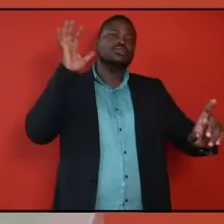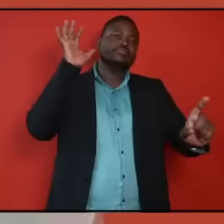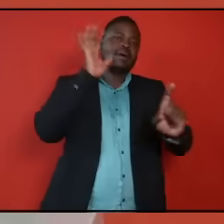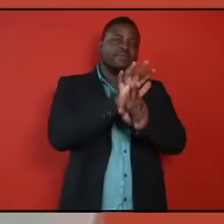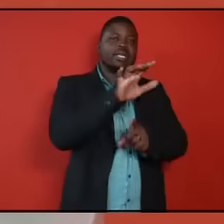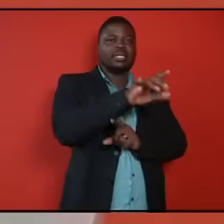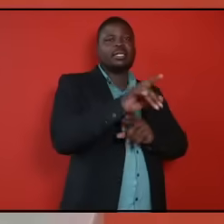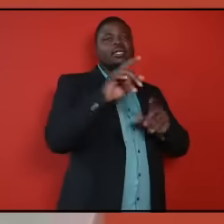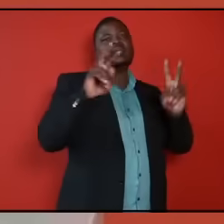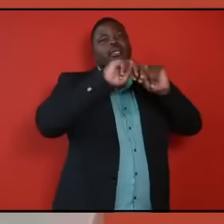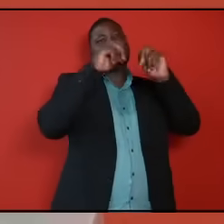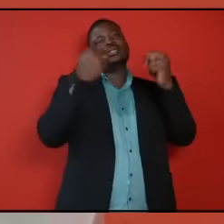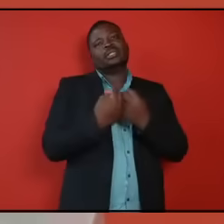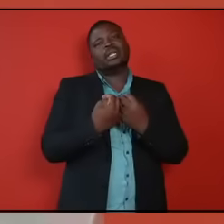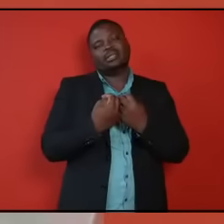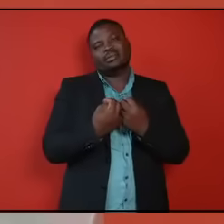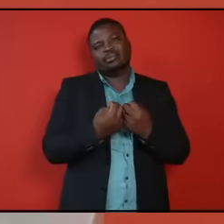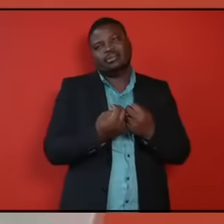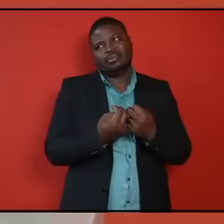poverty.